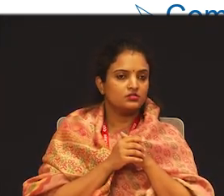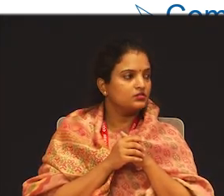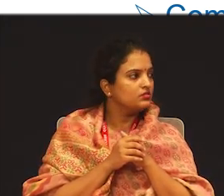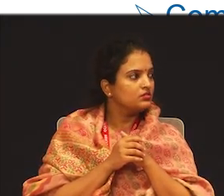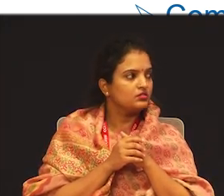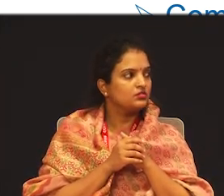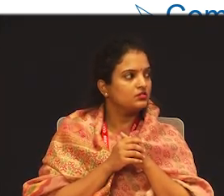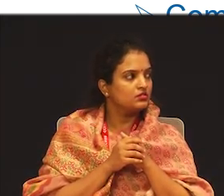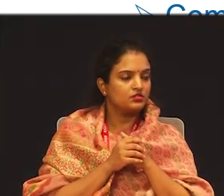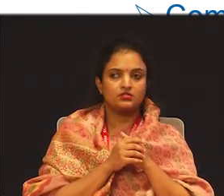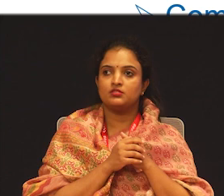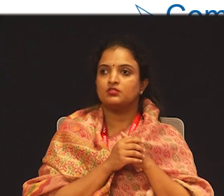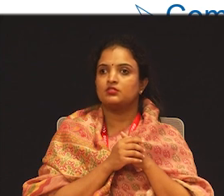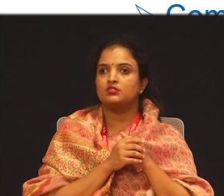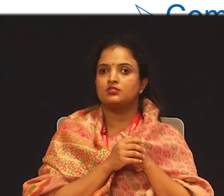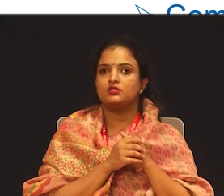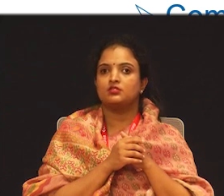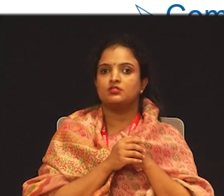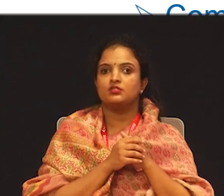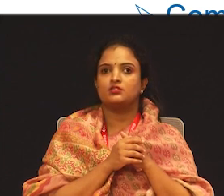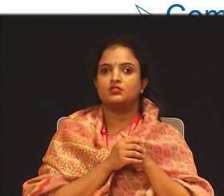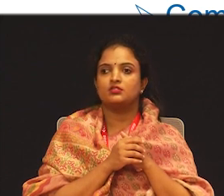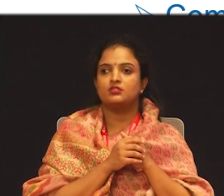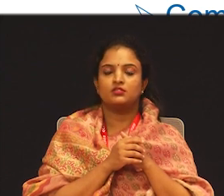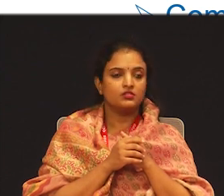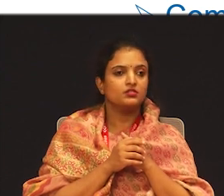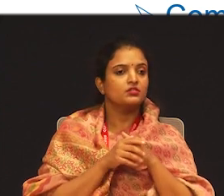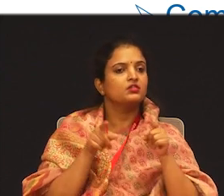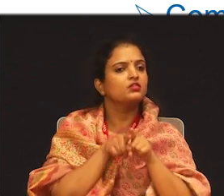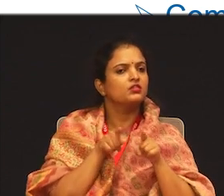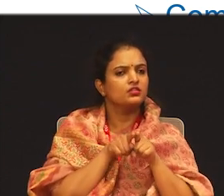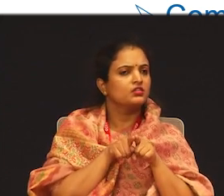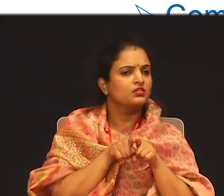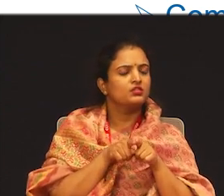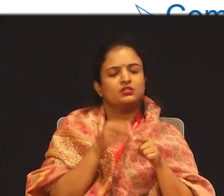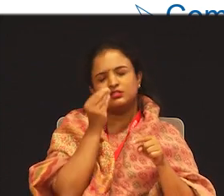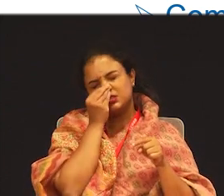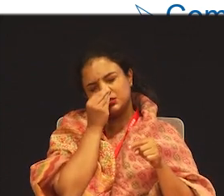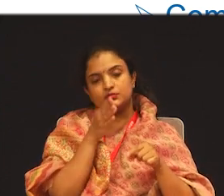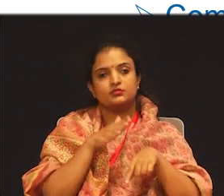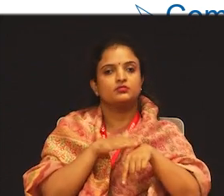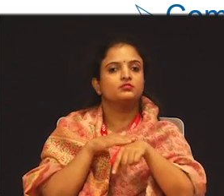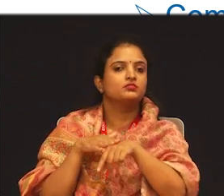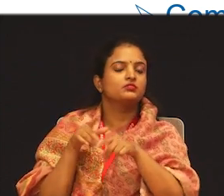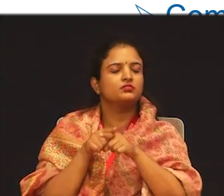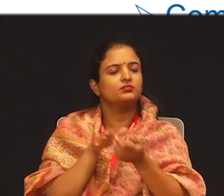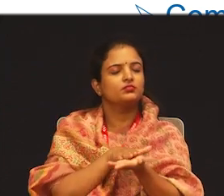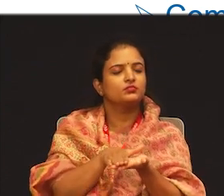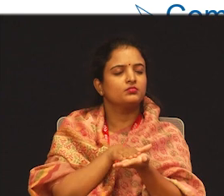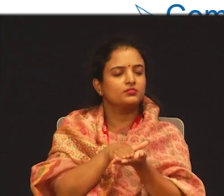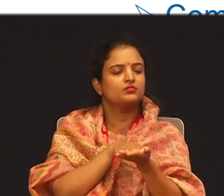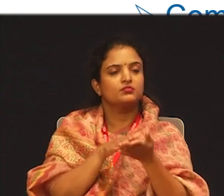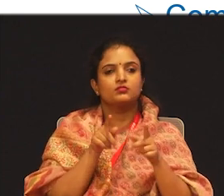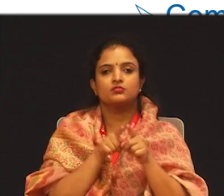I can't see many thumbs up. So the simplest experience of Braille would